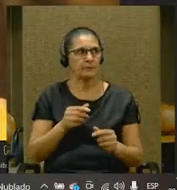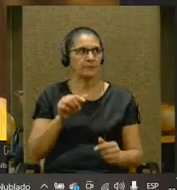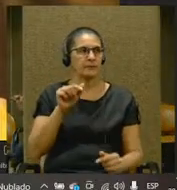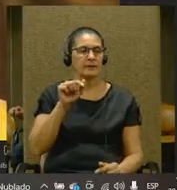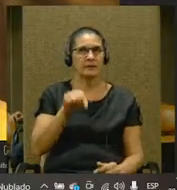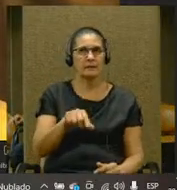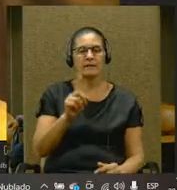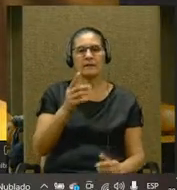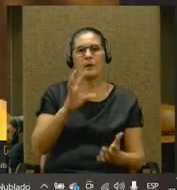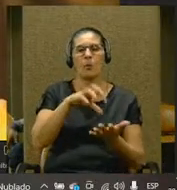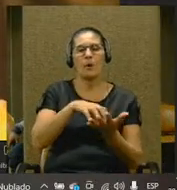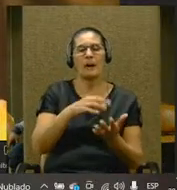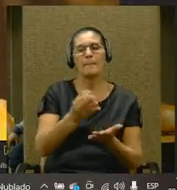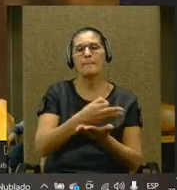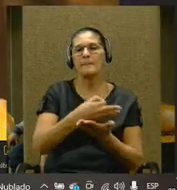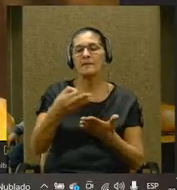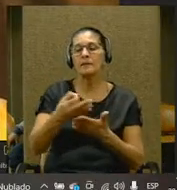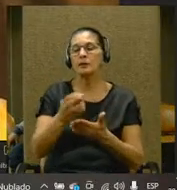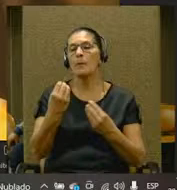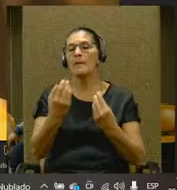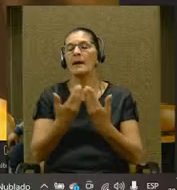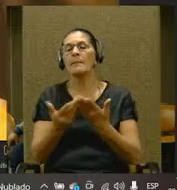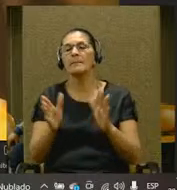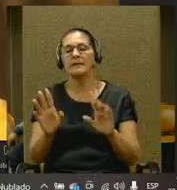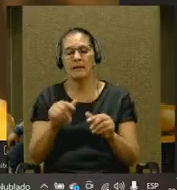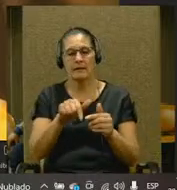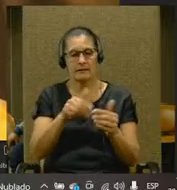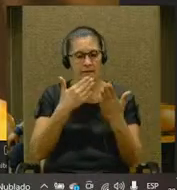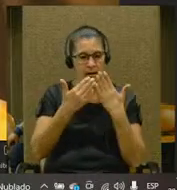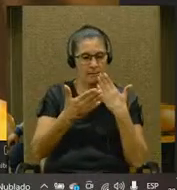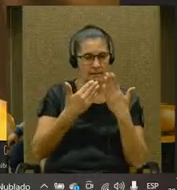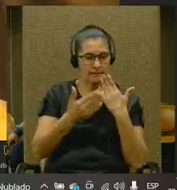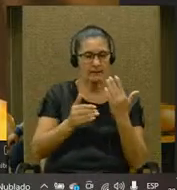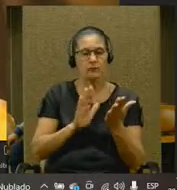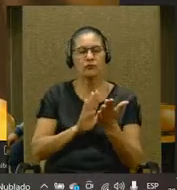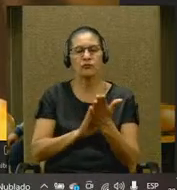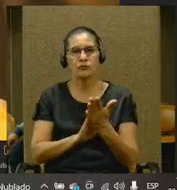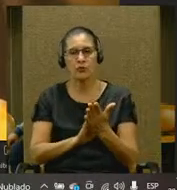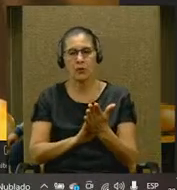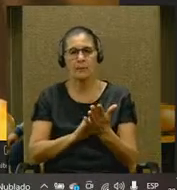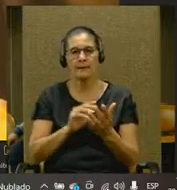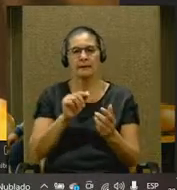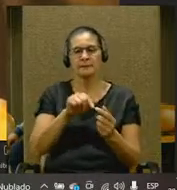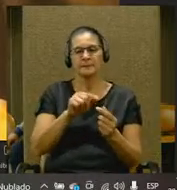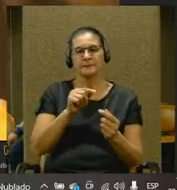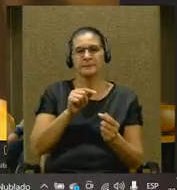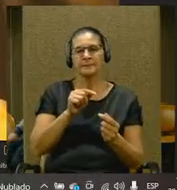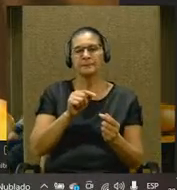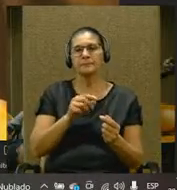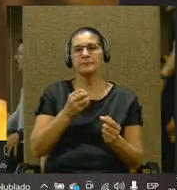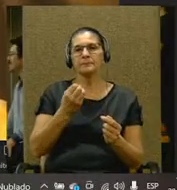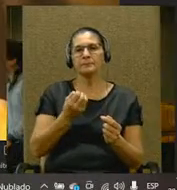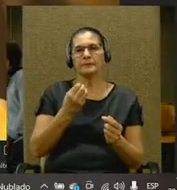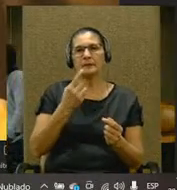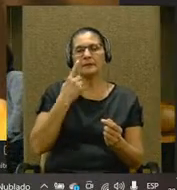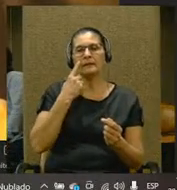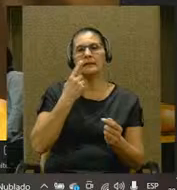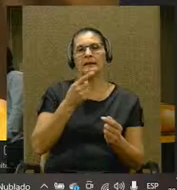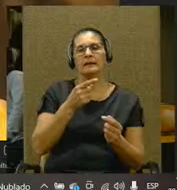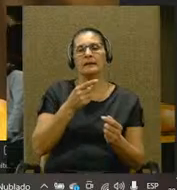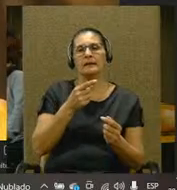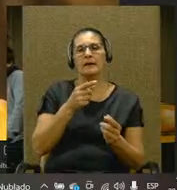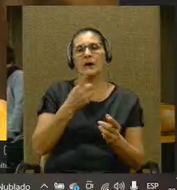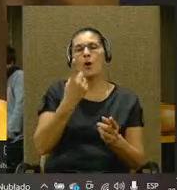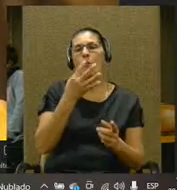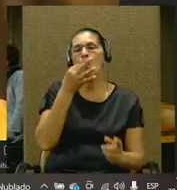begin a conversation about the possible emergence of fentanyl as a drug of concern in